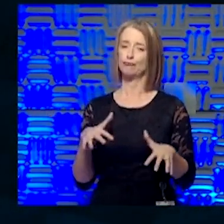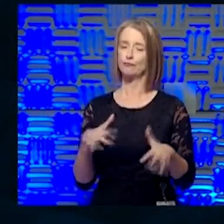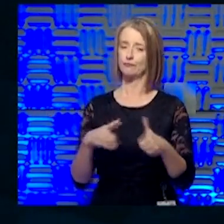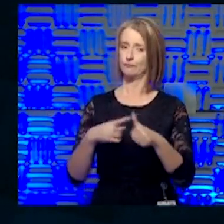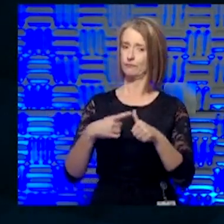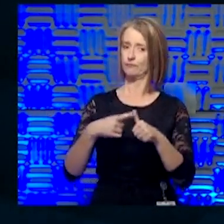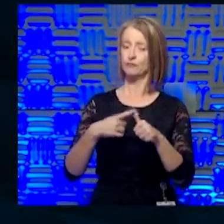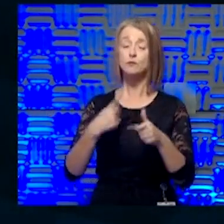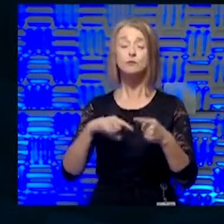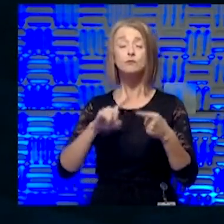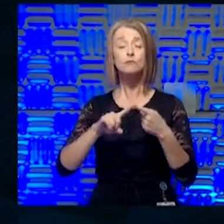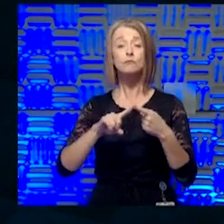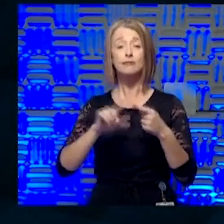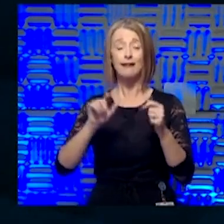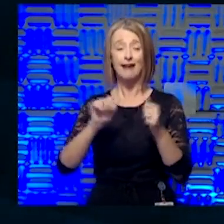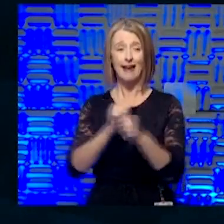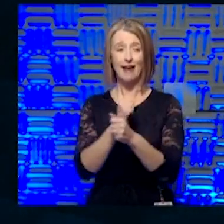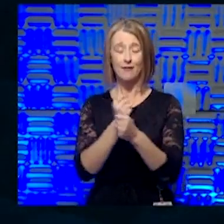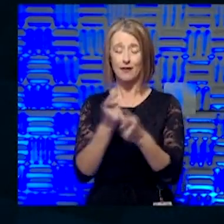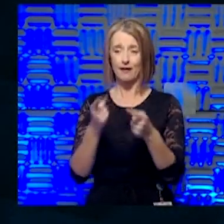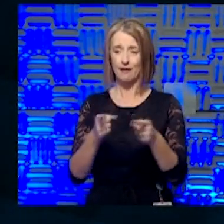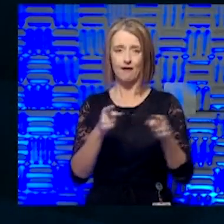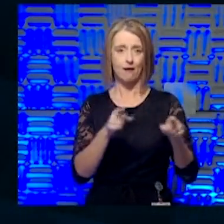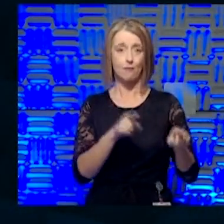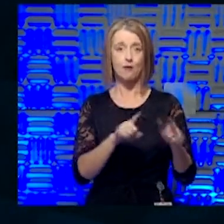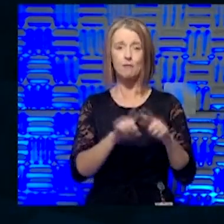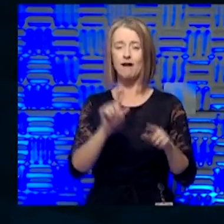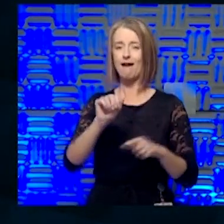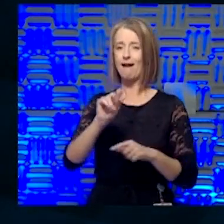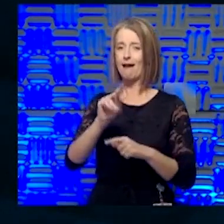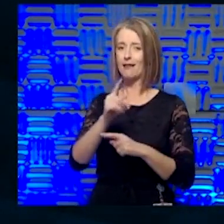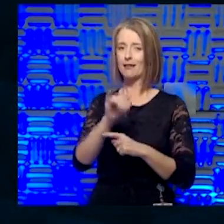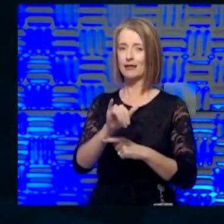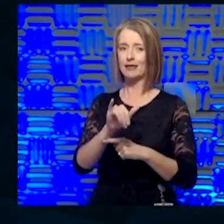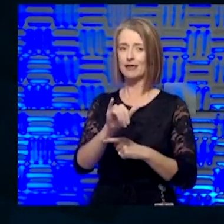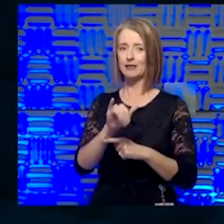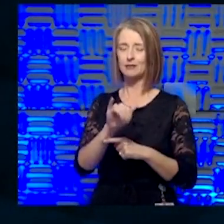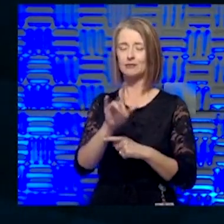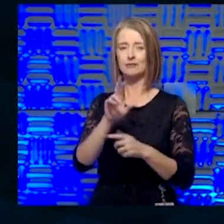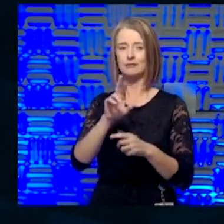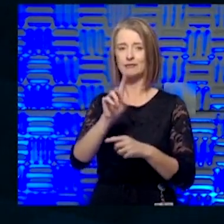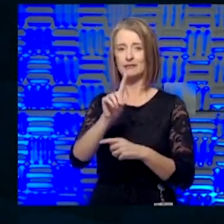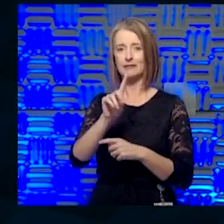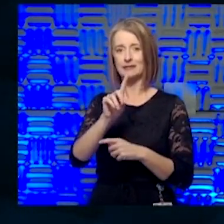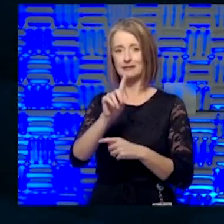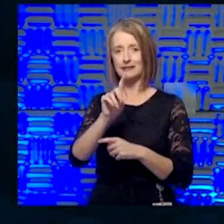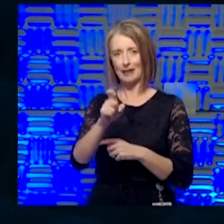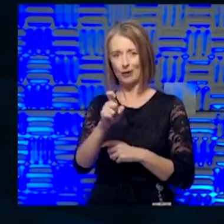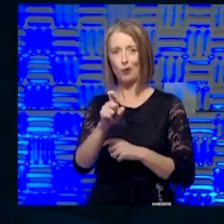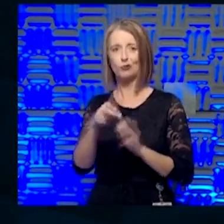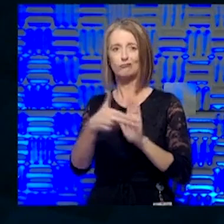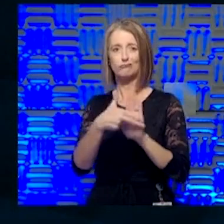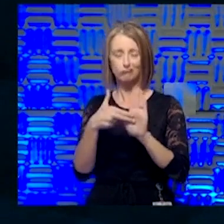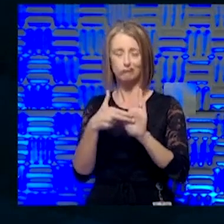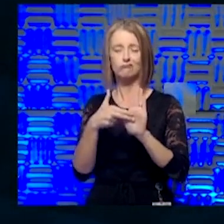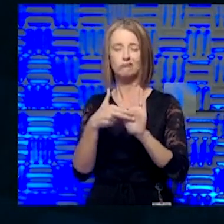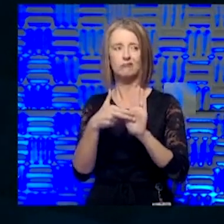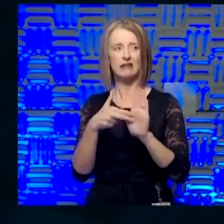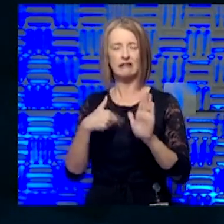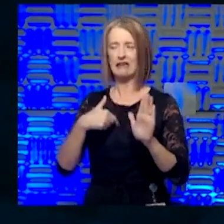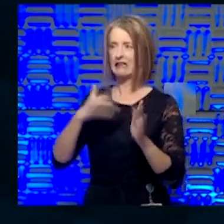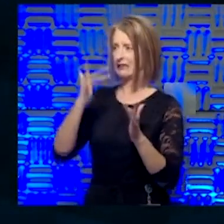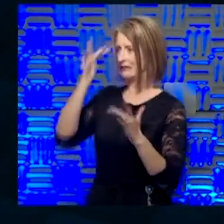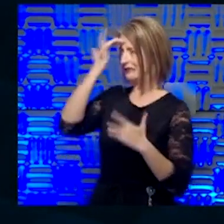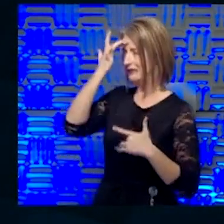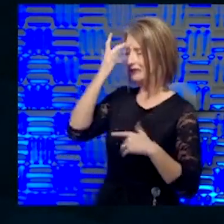when everything started happening, when he was diagnosed, and then I had started feeling sick probably